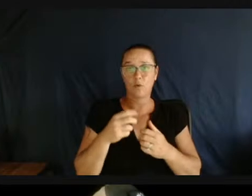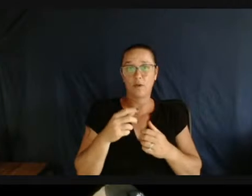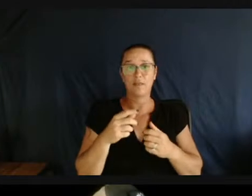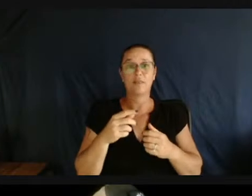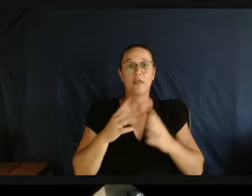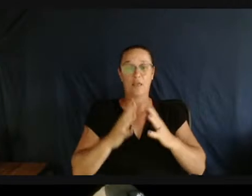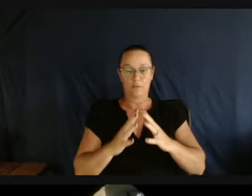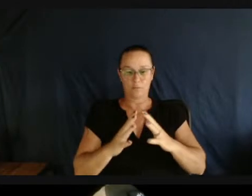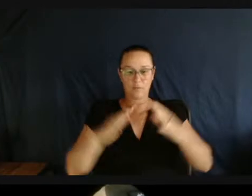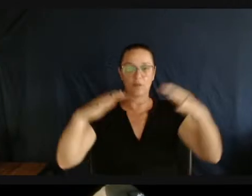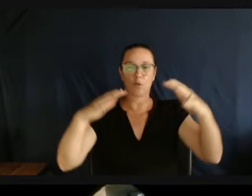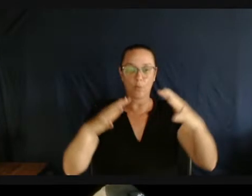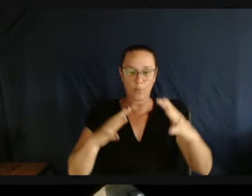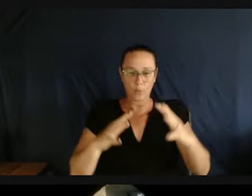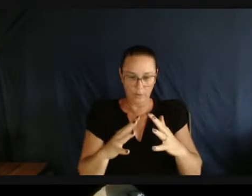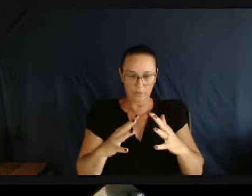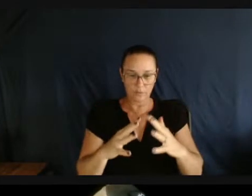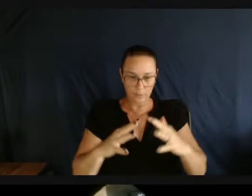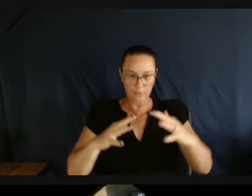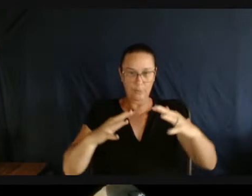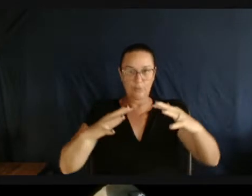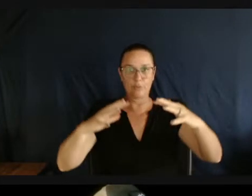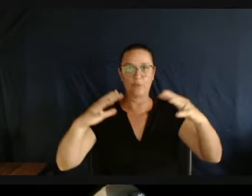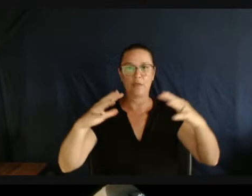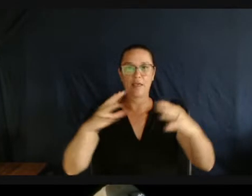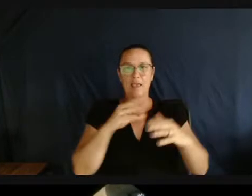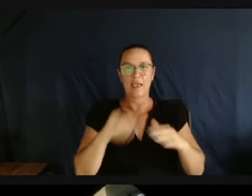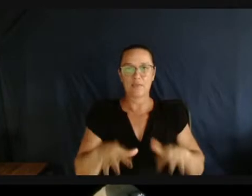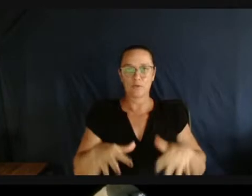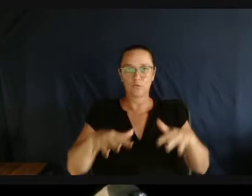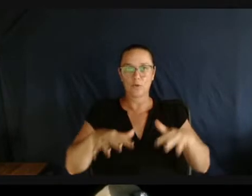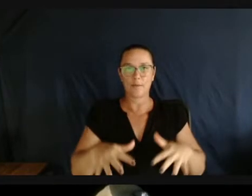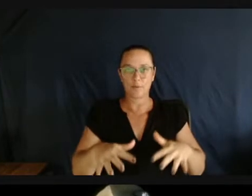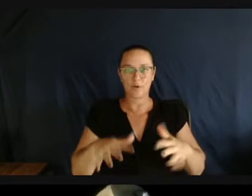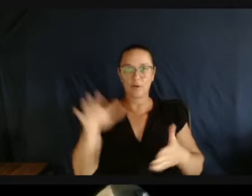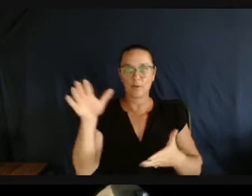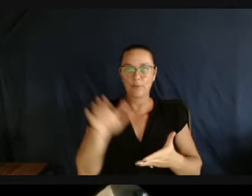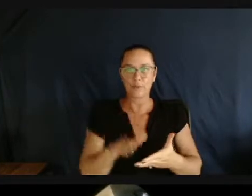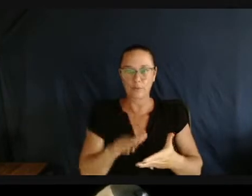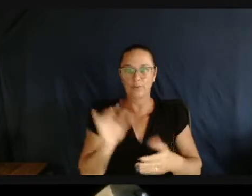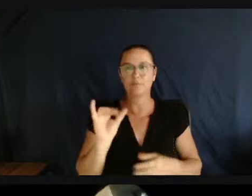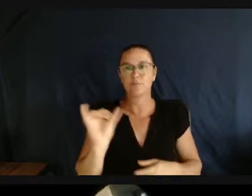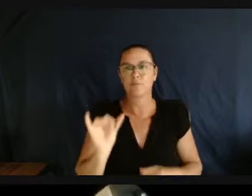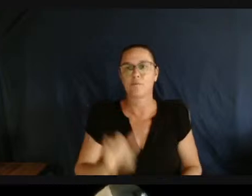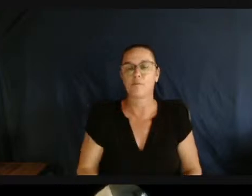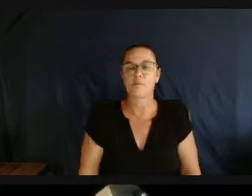inflation and the tremor continuing at decreased intensity as well.